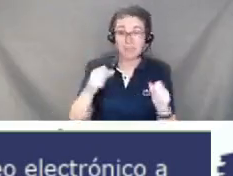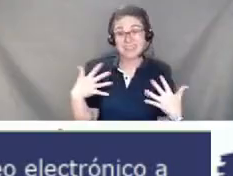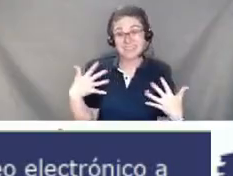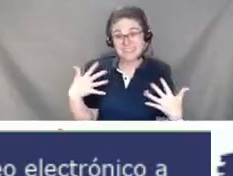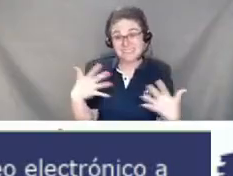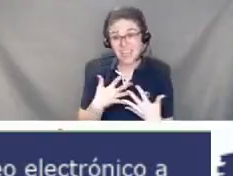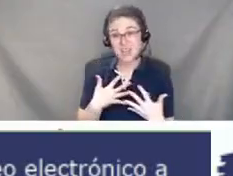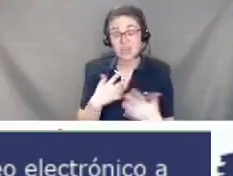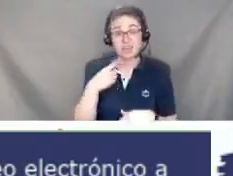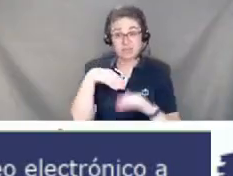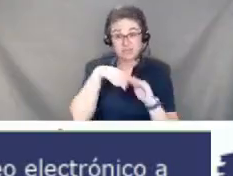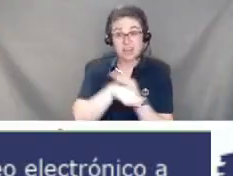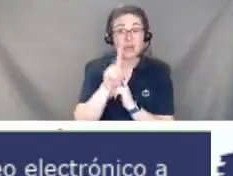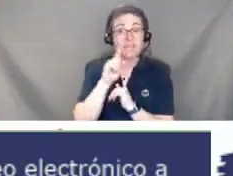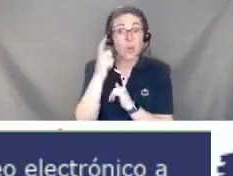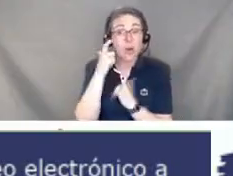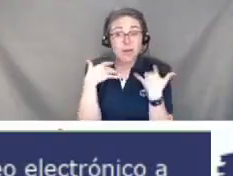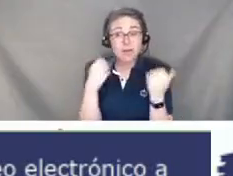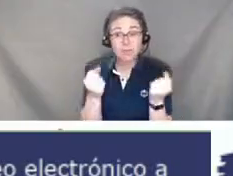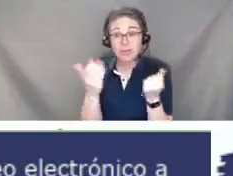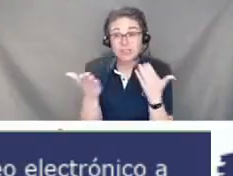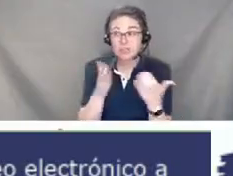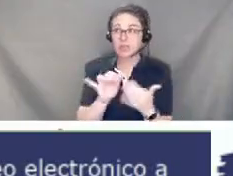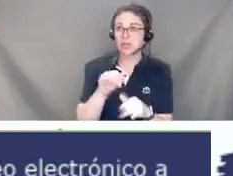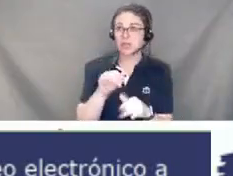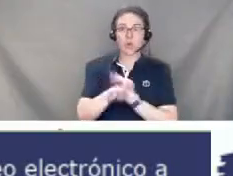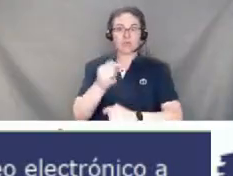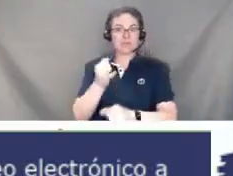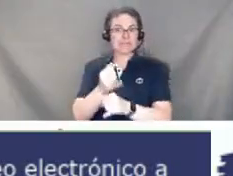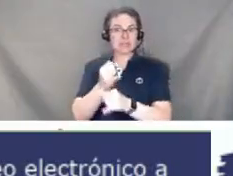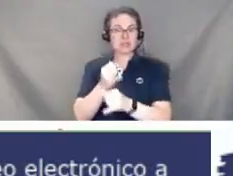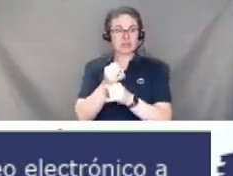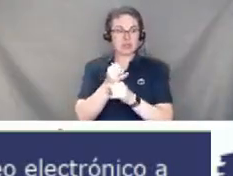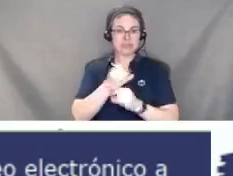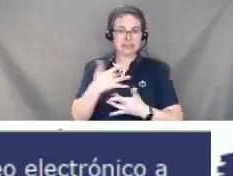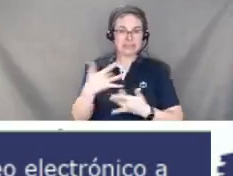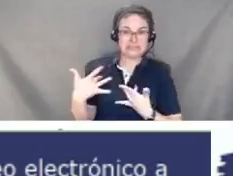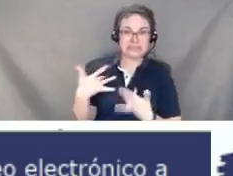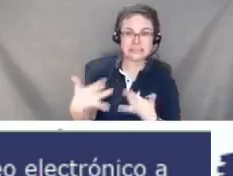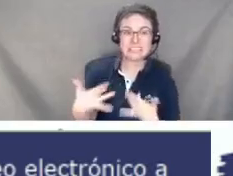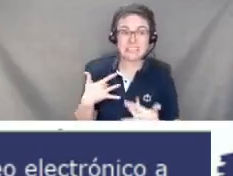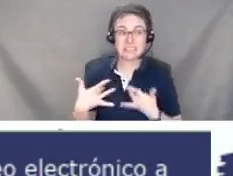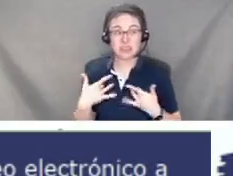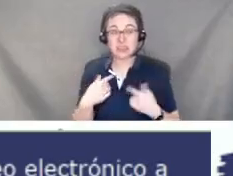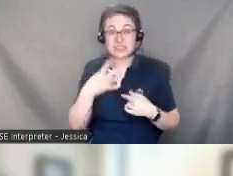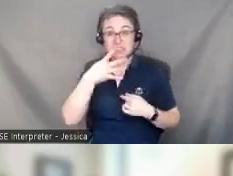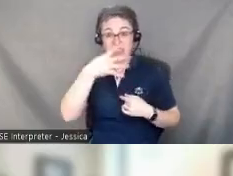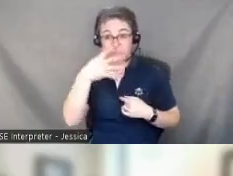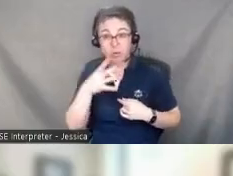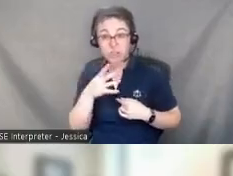go in for mental health services, like an institution, and worry about if you're going to be safe